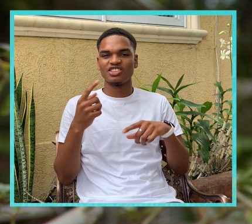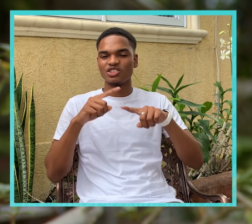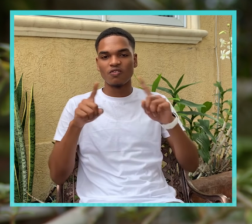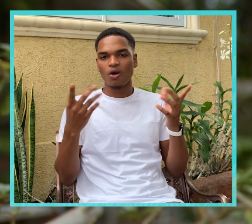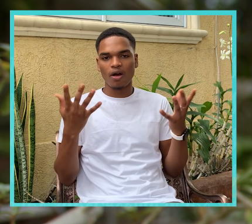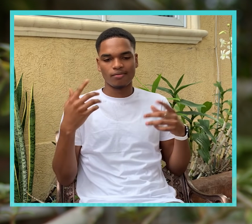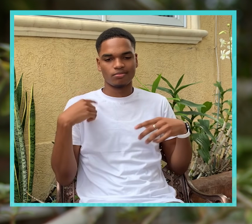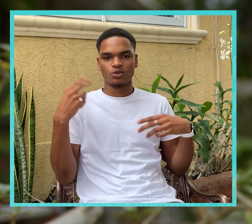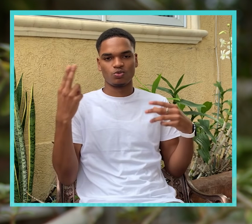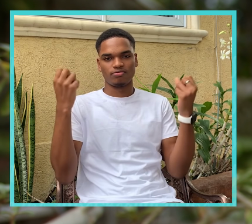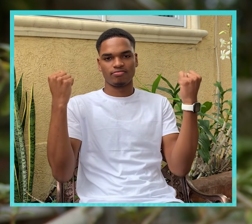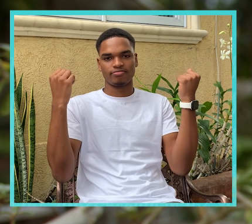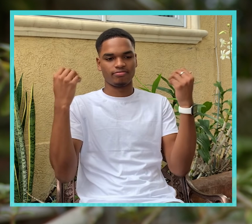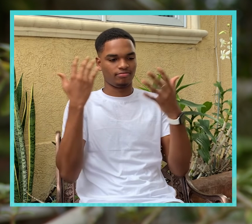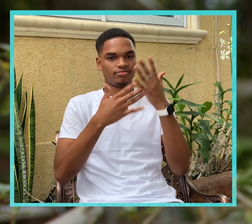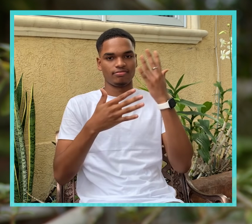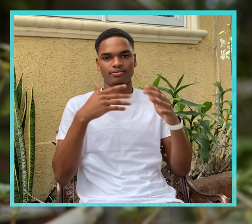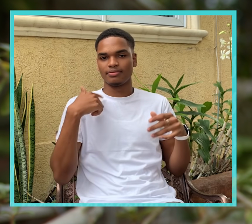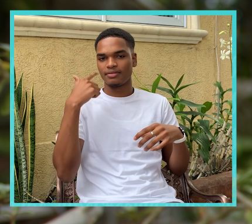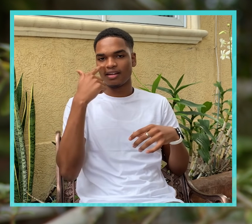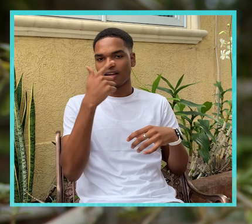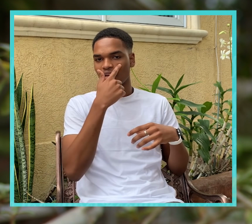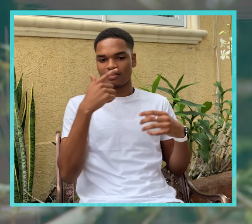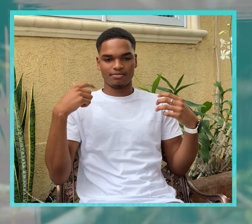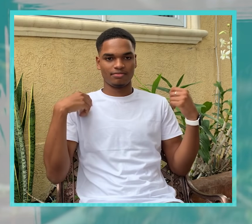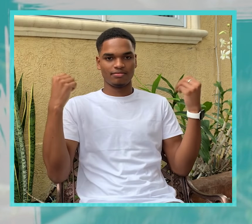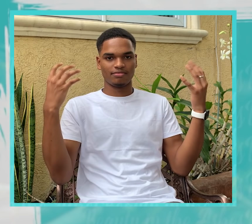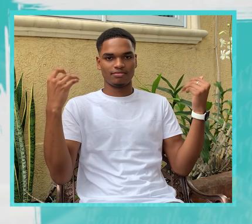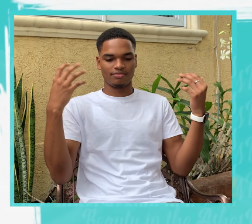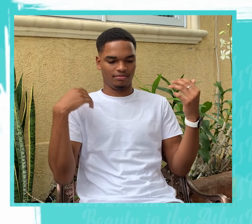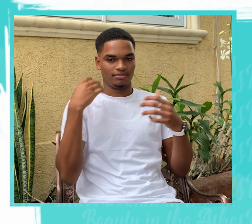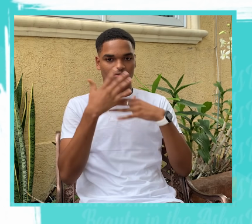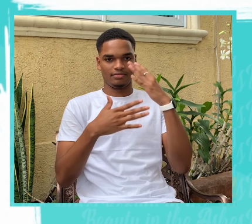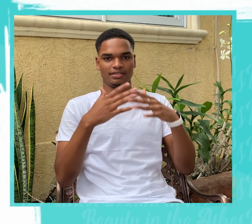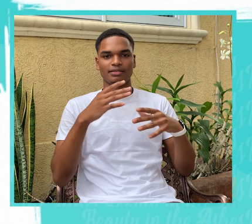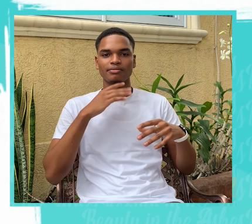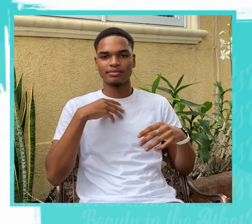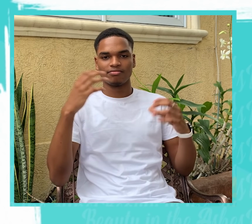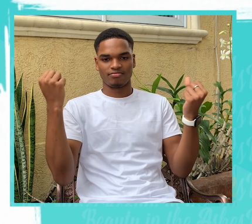is that I used my hands and my eyes. So, my hands to speak and my eyes to listen.